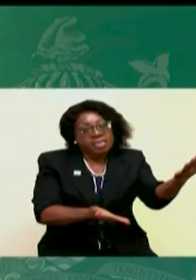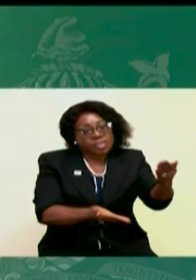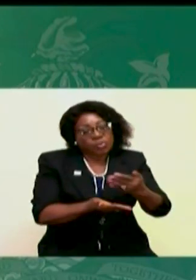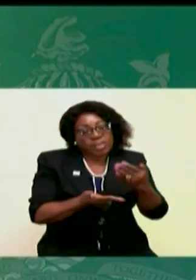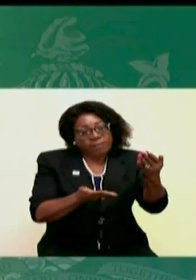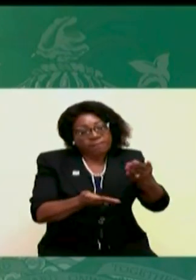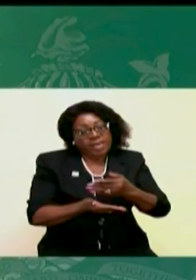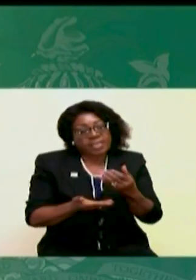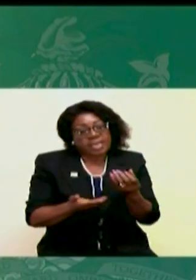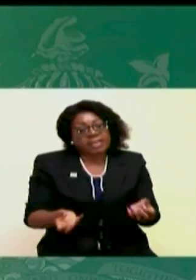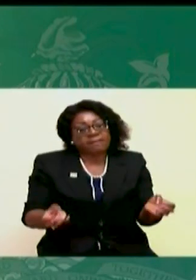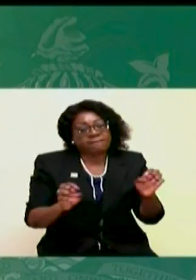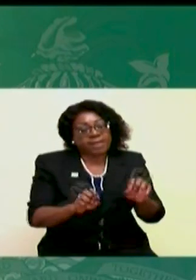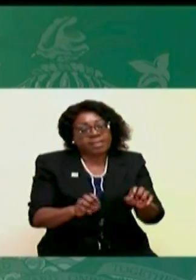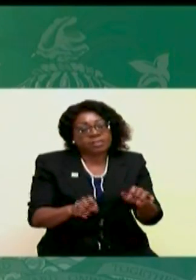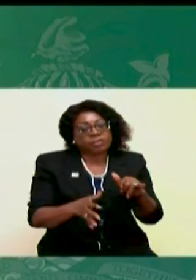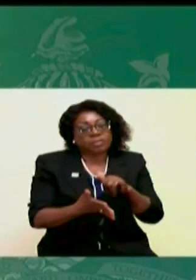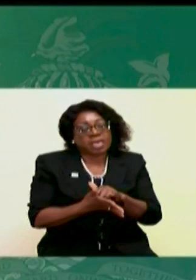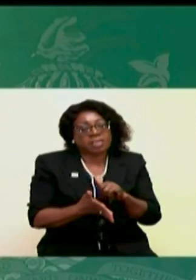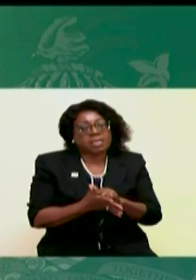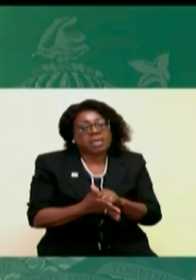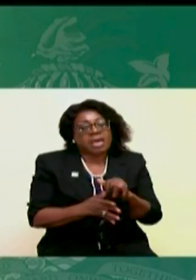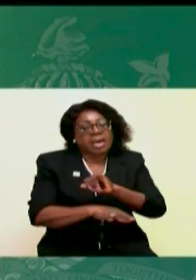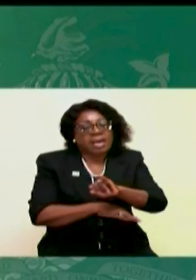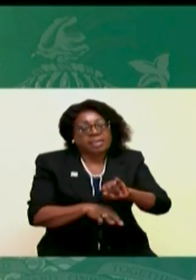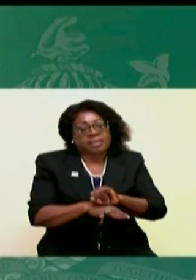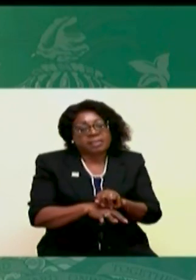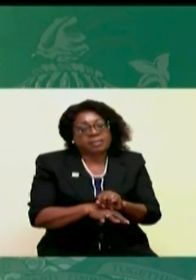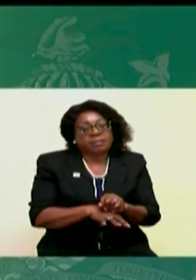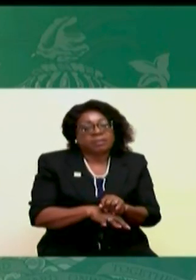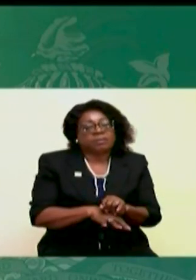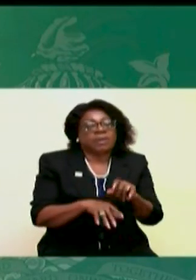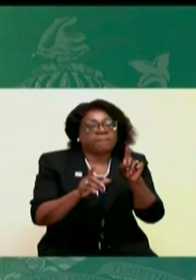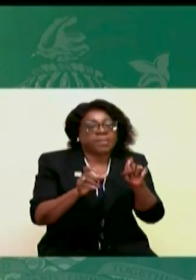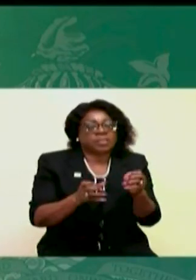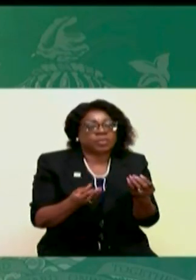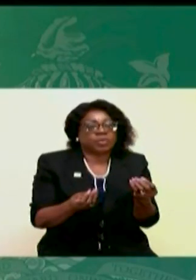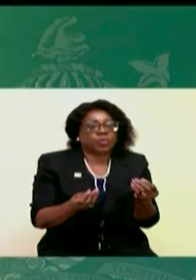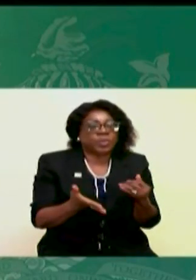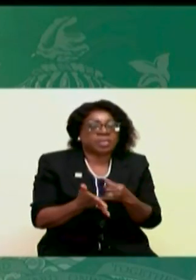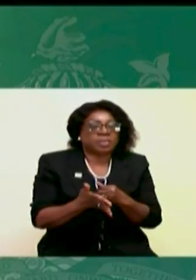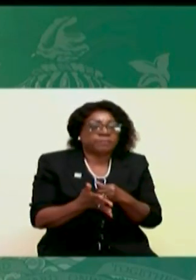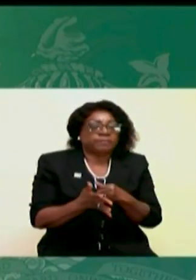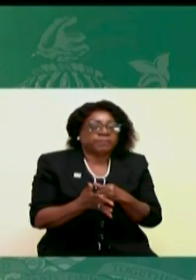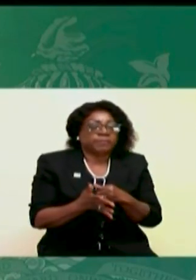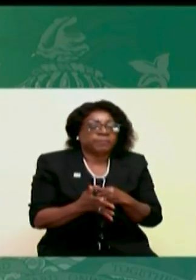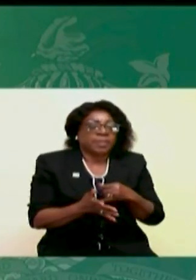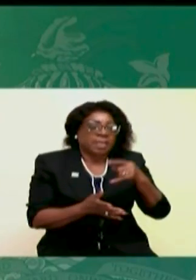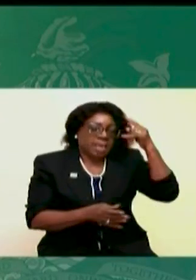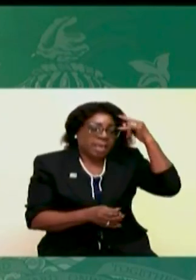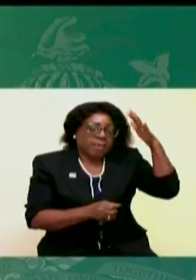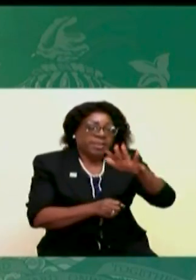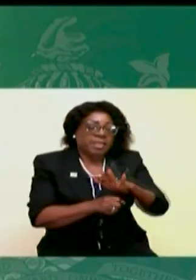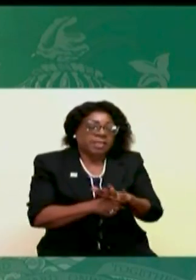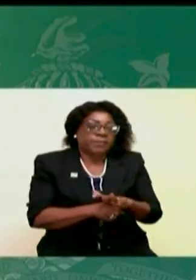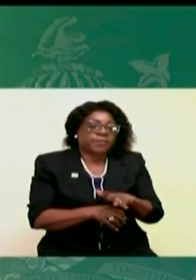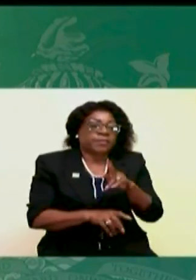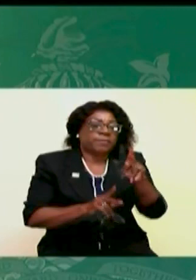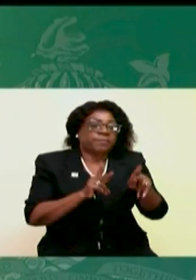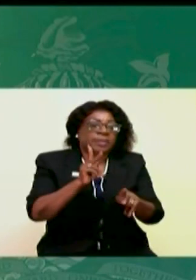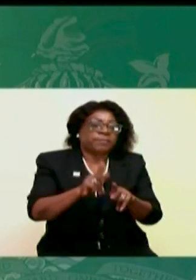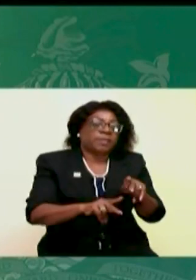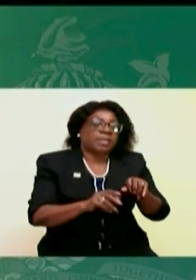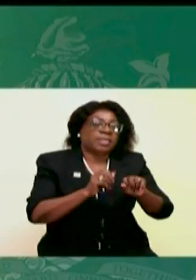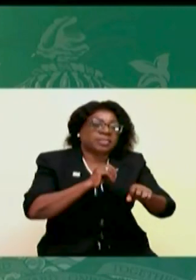event to that community, then why not do it? Madam Speaker, I believe the people in South Andras